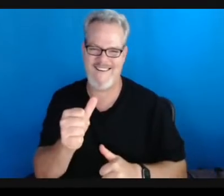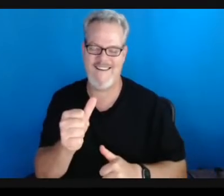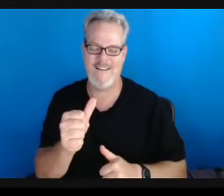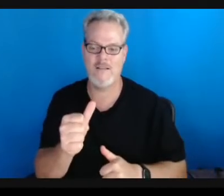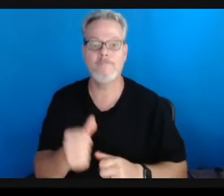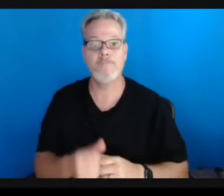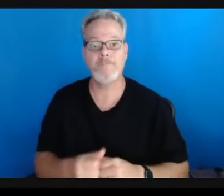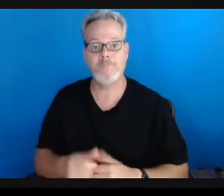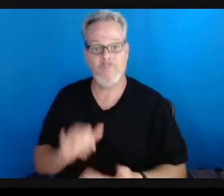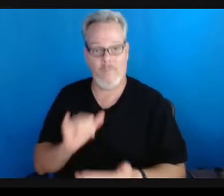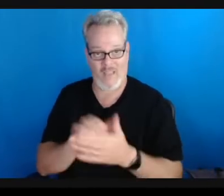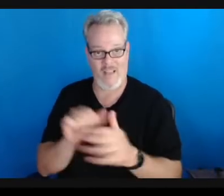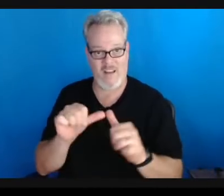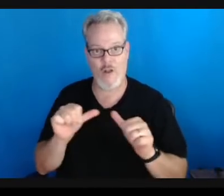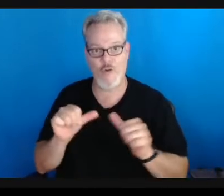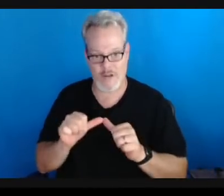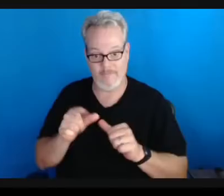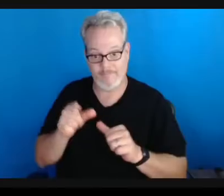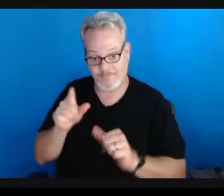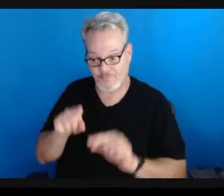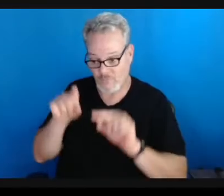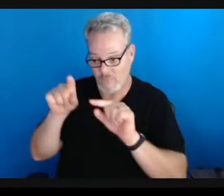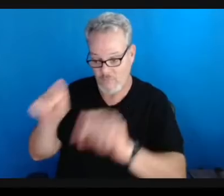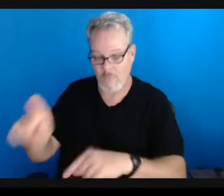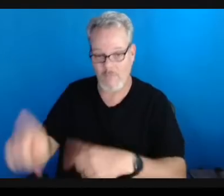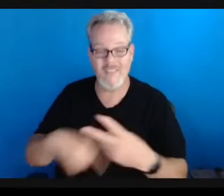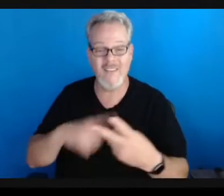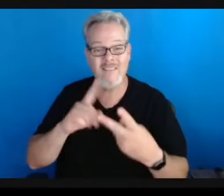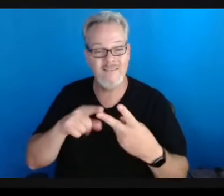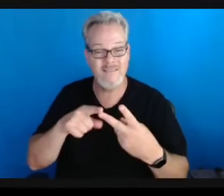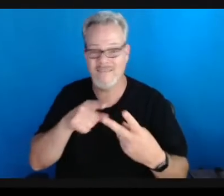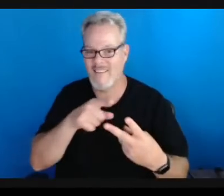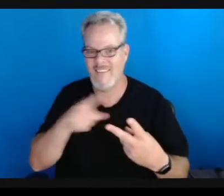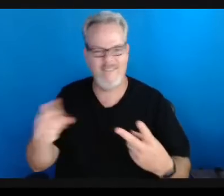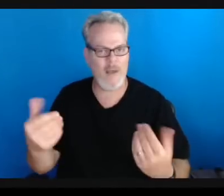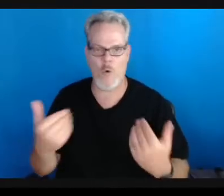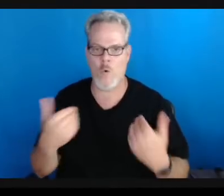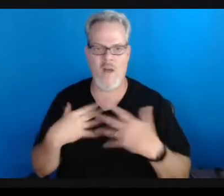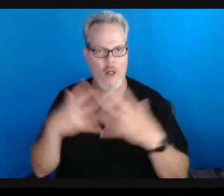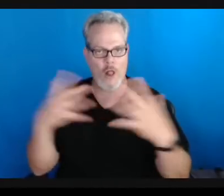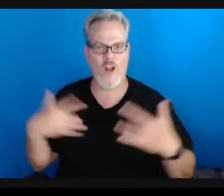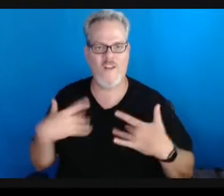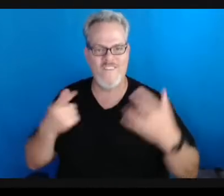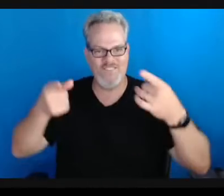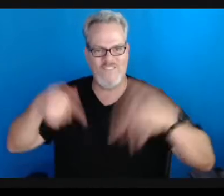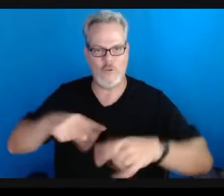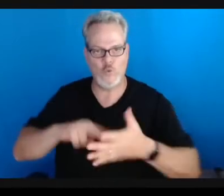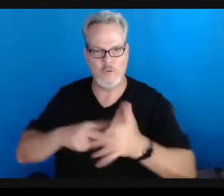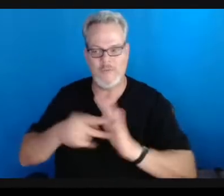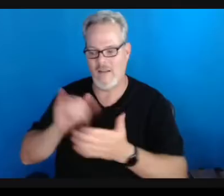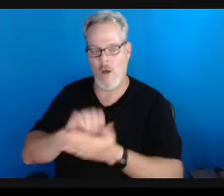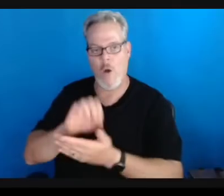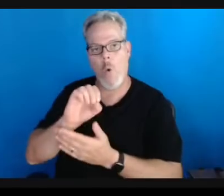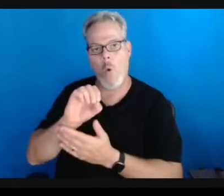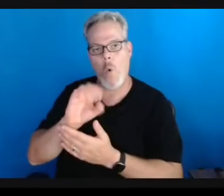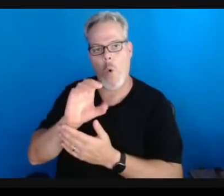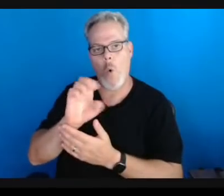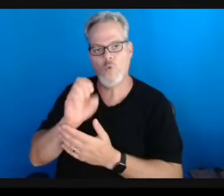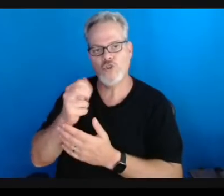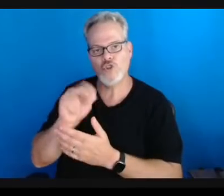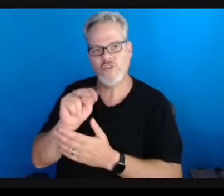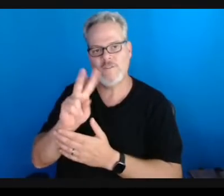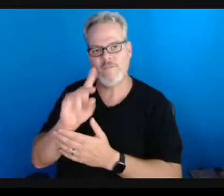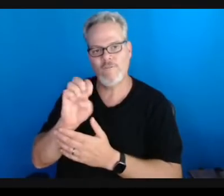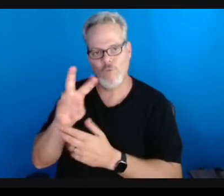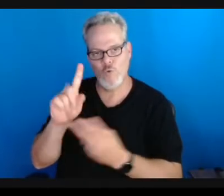up at the visitor center park. The other is that they don't get a lot of events, and so the Ocean View community comes in, the Nalehu, Kau